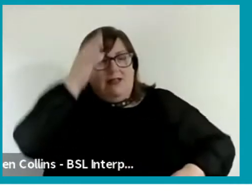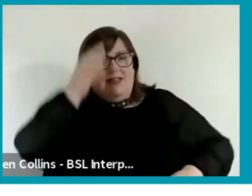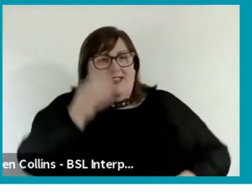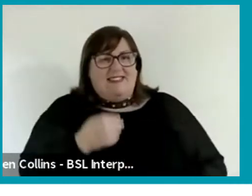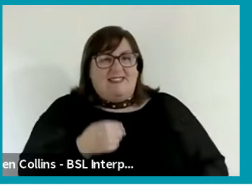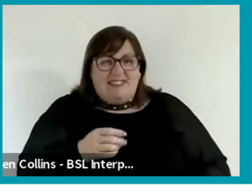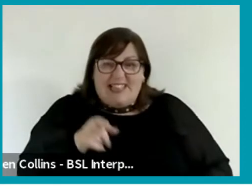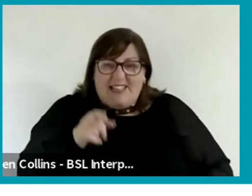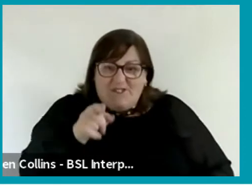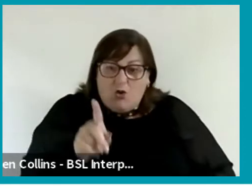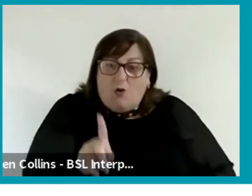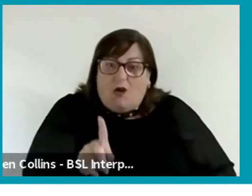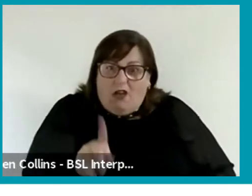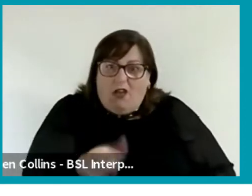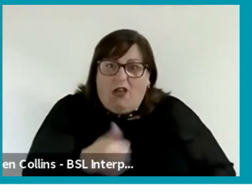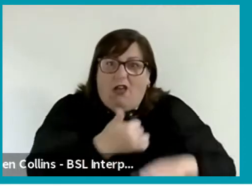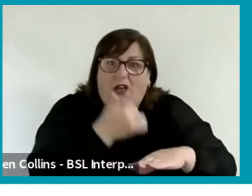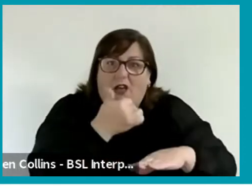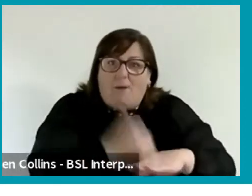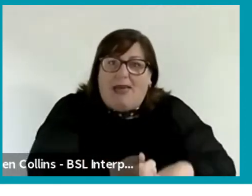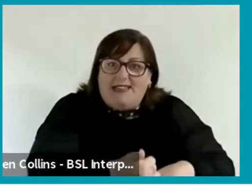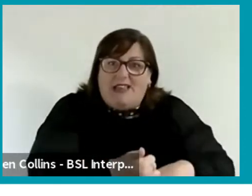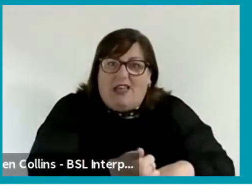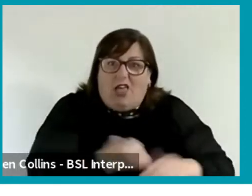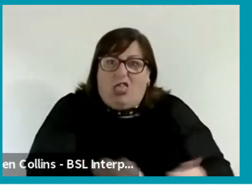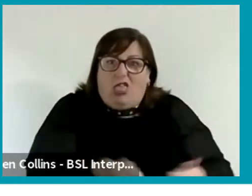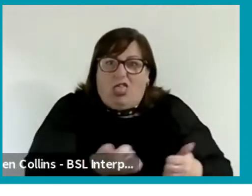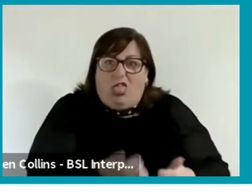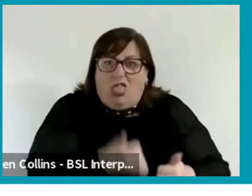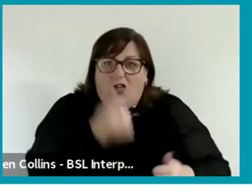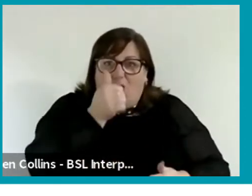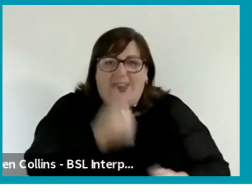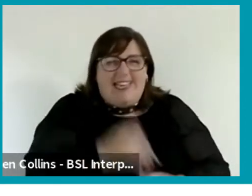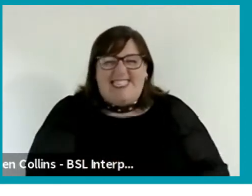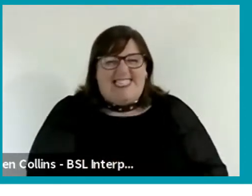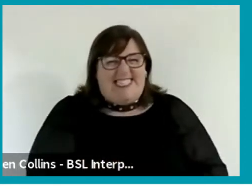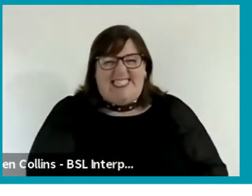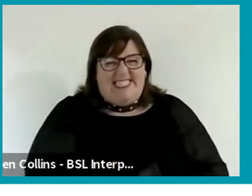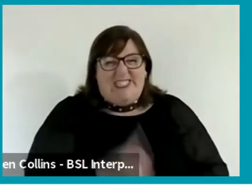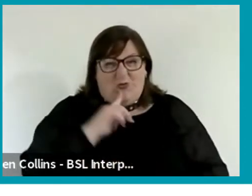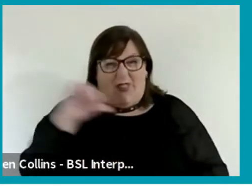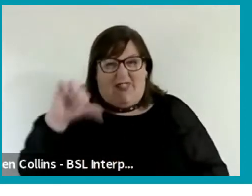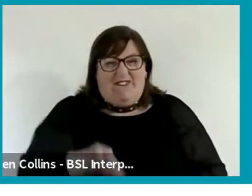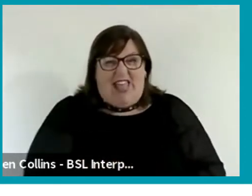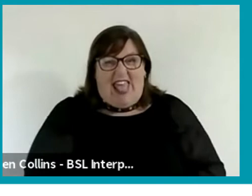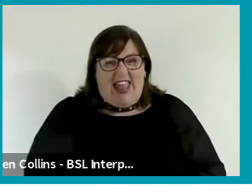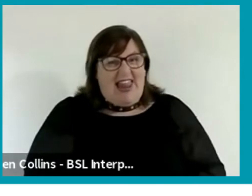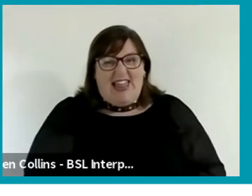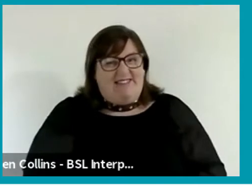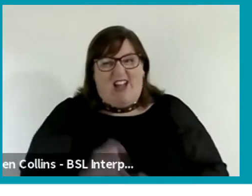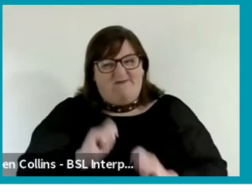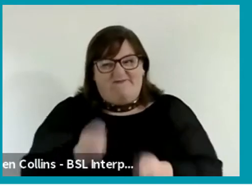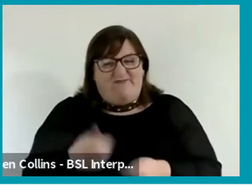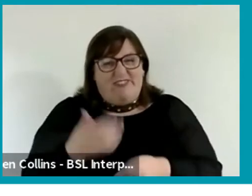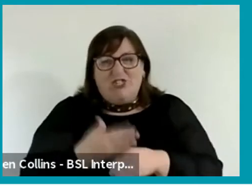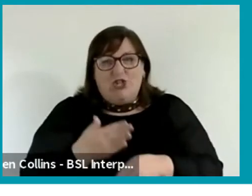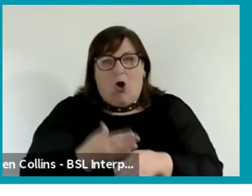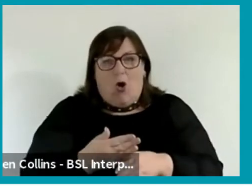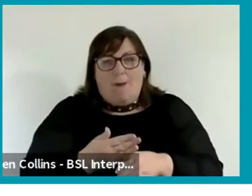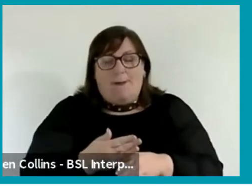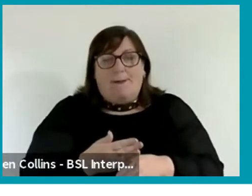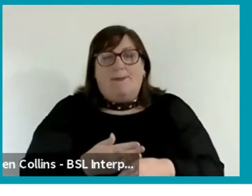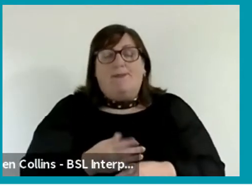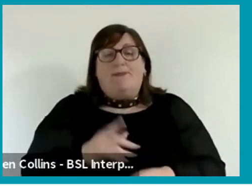also it's supposed to be, because we will require these skills from day one. There is always a set of skills that can be